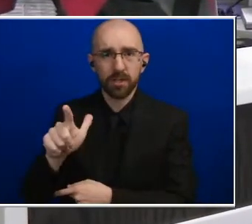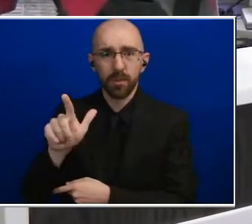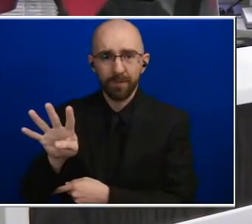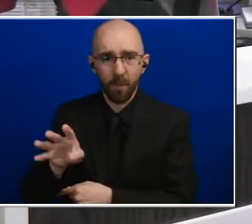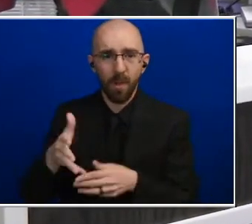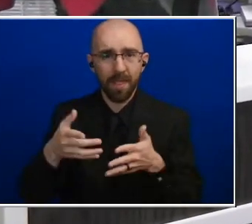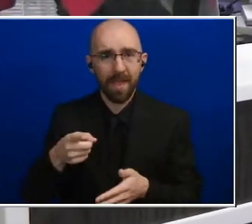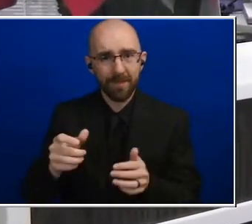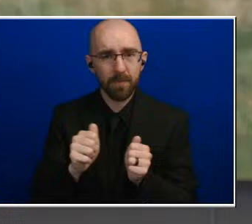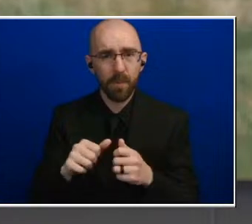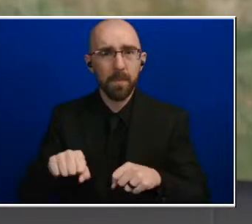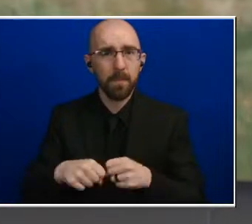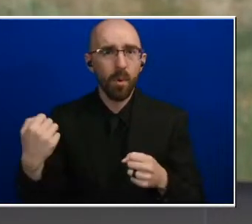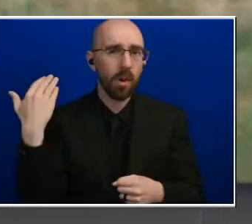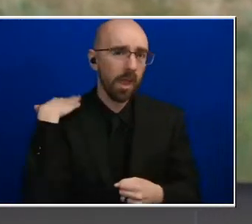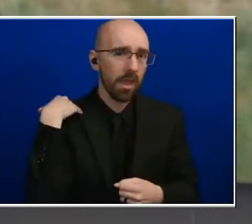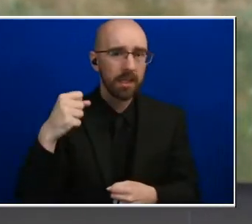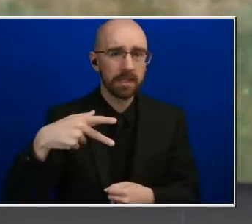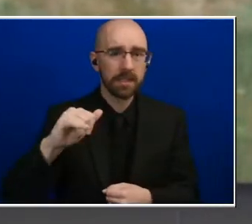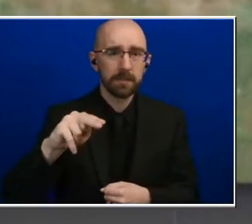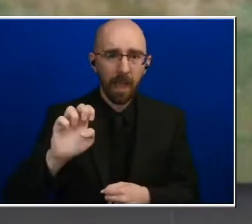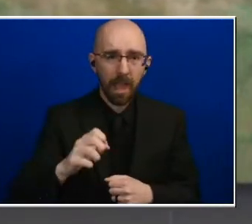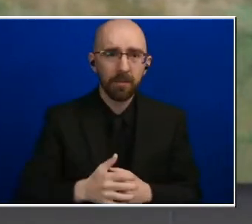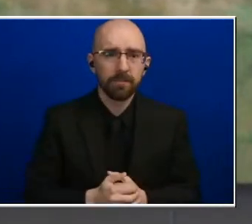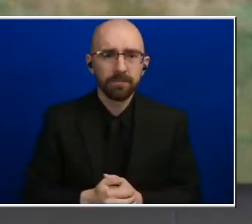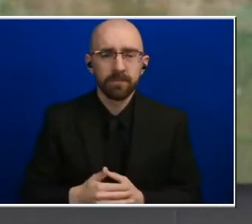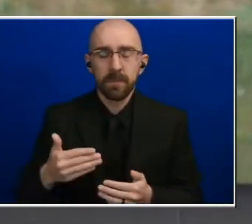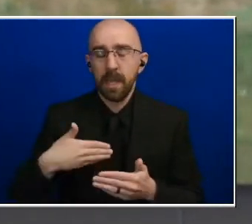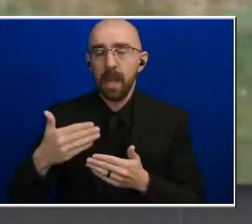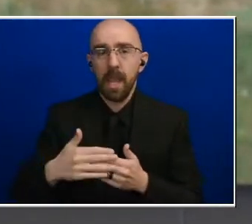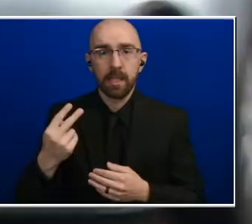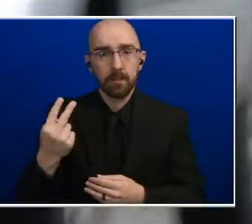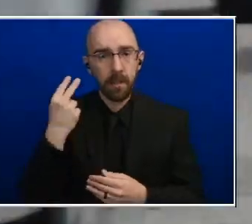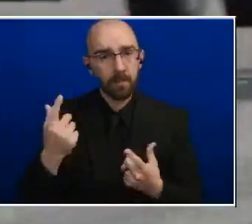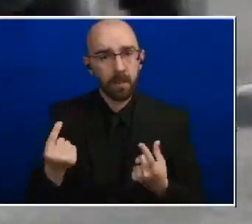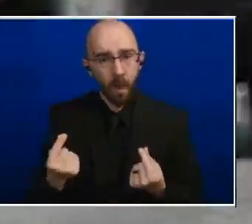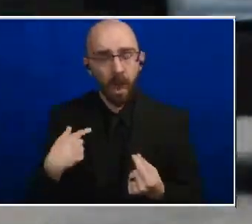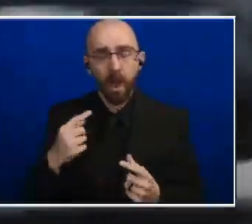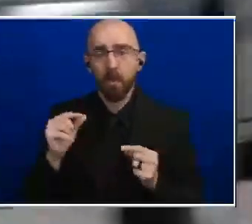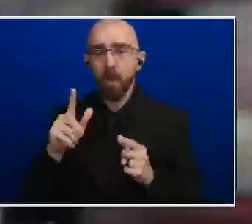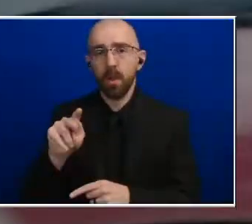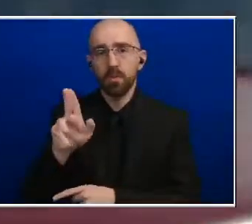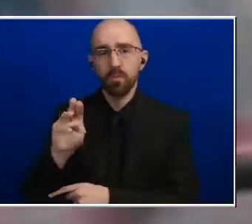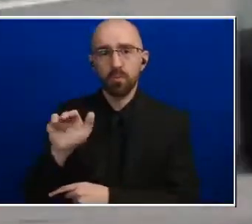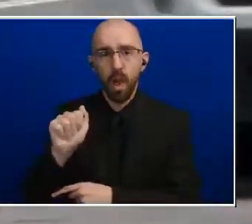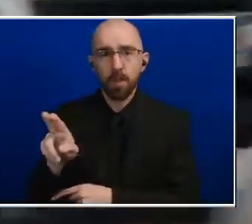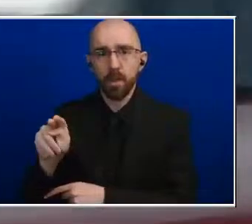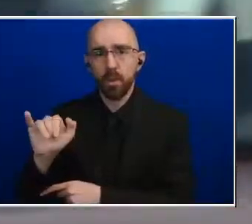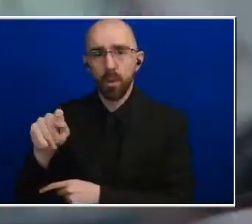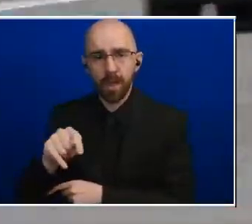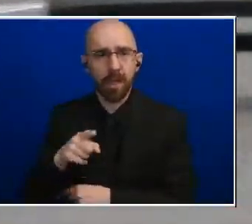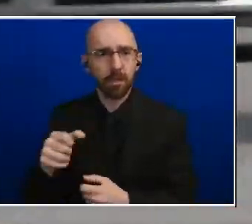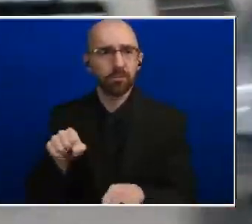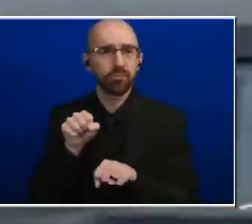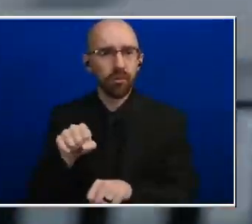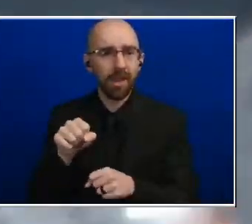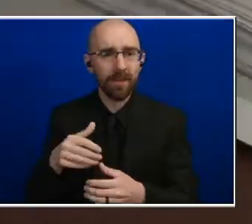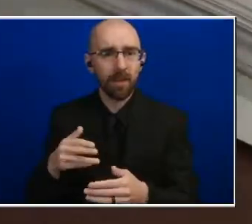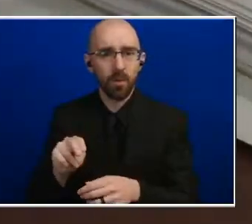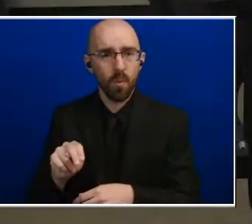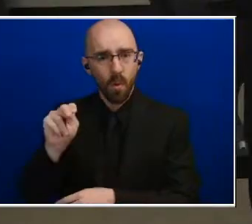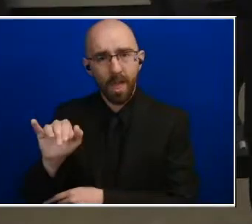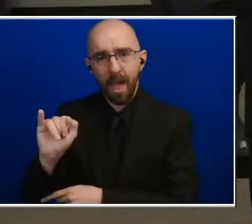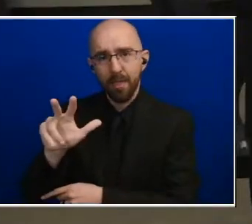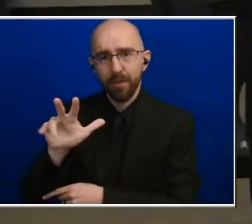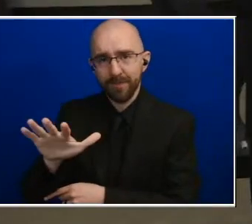broken spine. My next memory is waking up in the trauma unit here. Skoo was driving north on I-35 just before